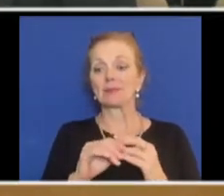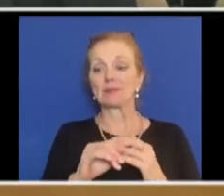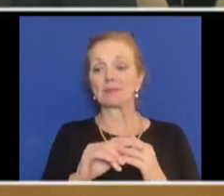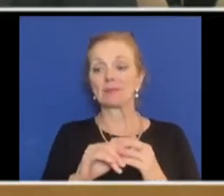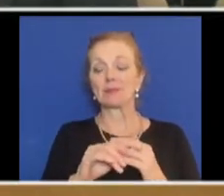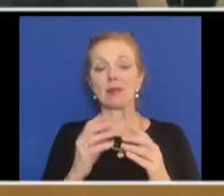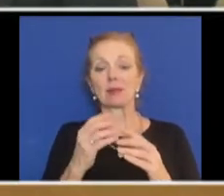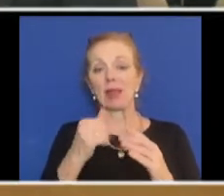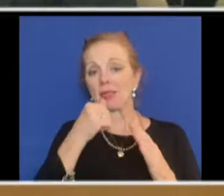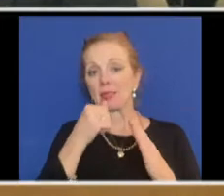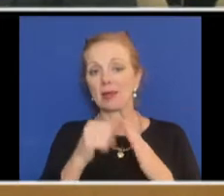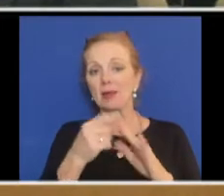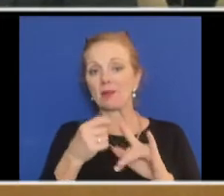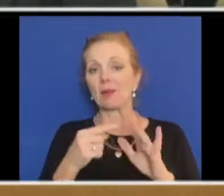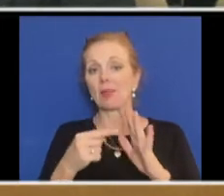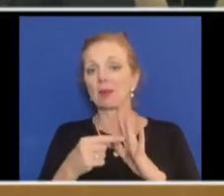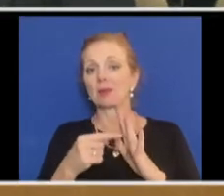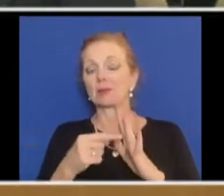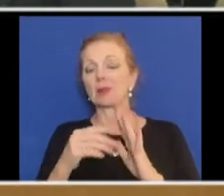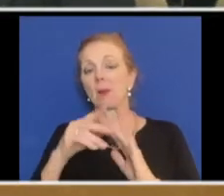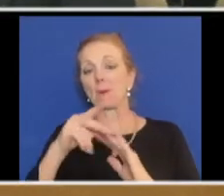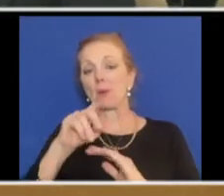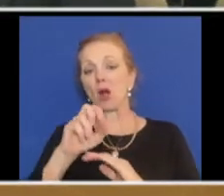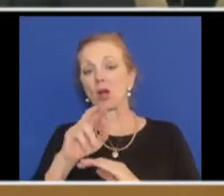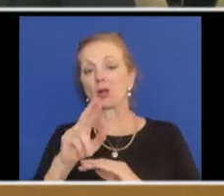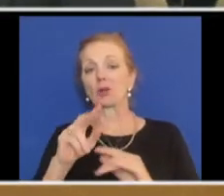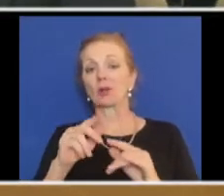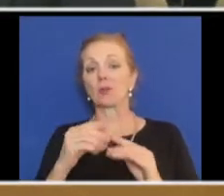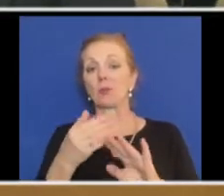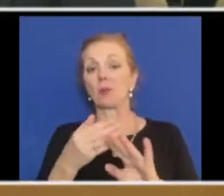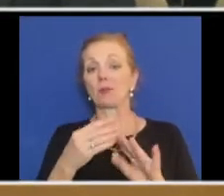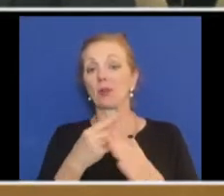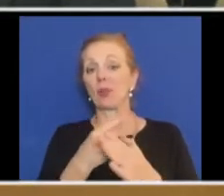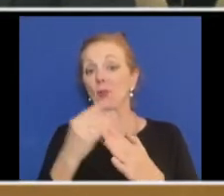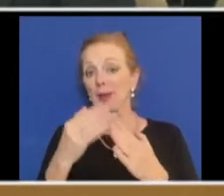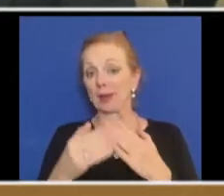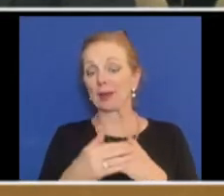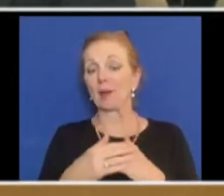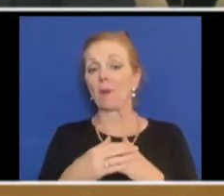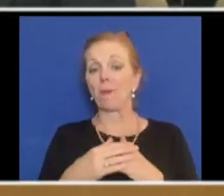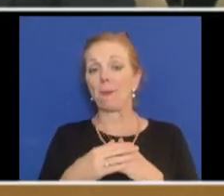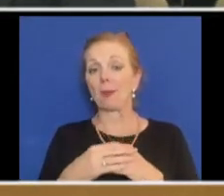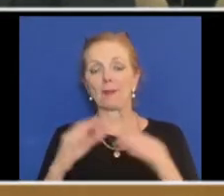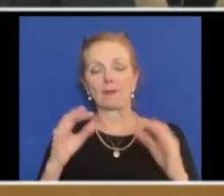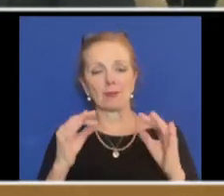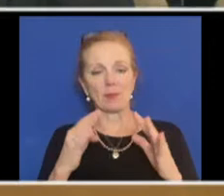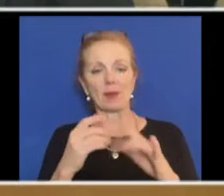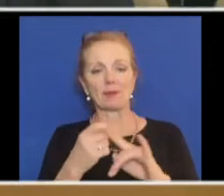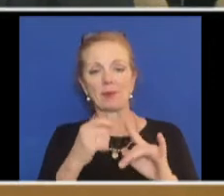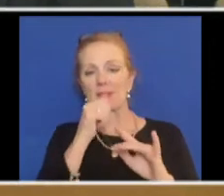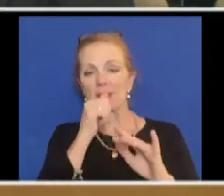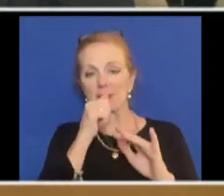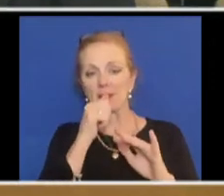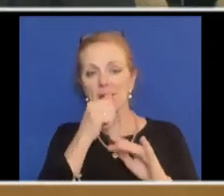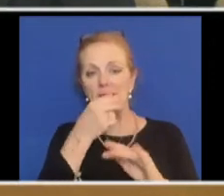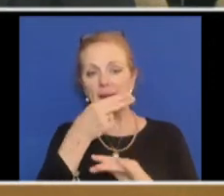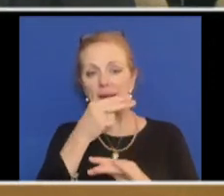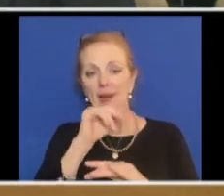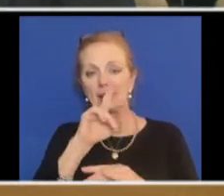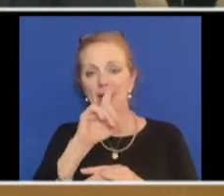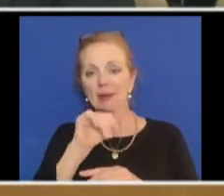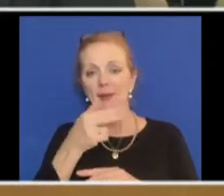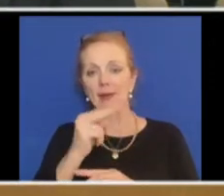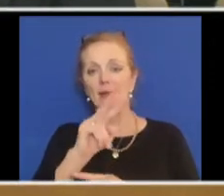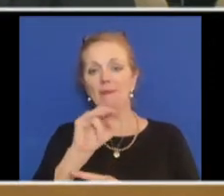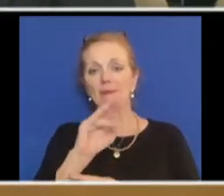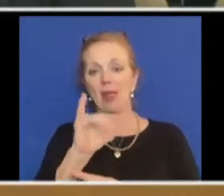letter from Miss Parker over uh prior to the weekend with some feedback from Hidden Valley we prepare are prepared to